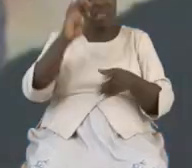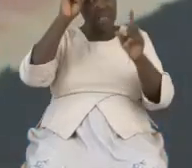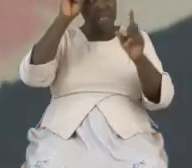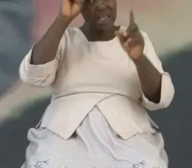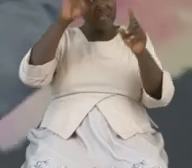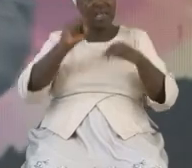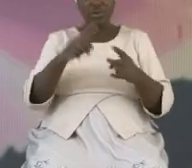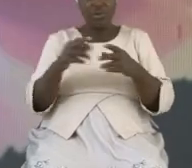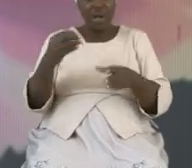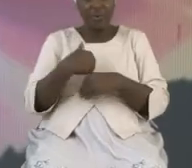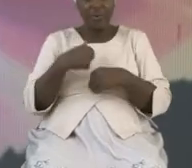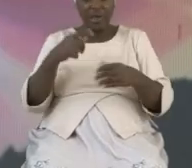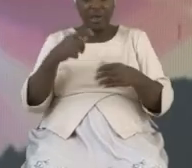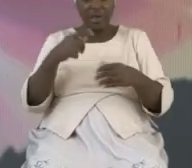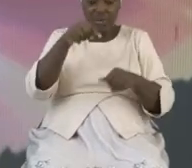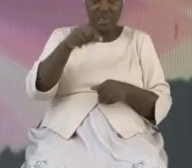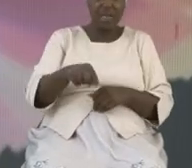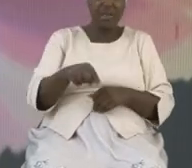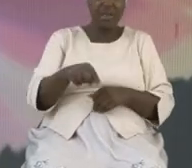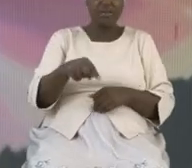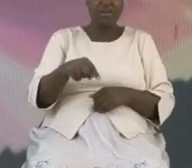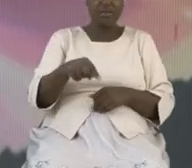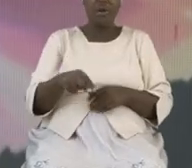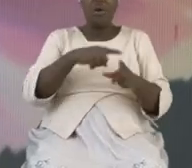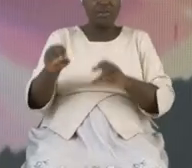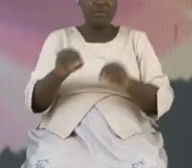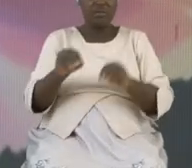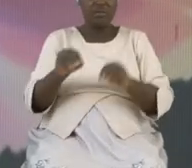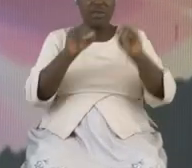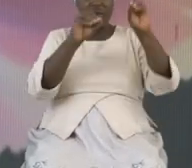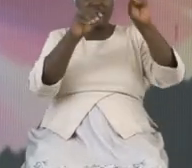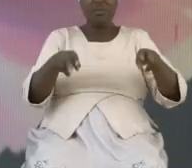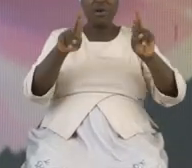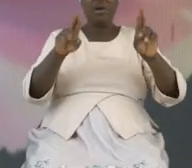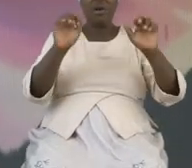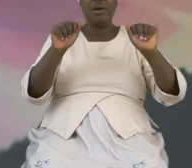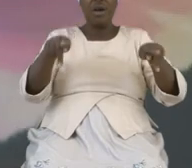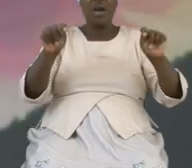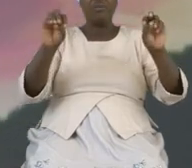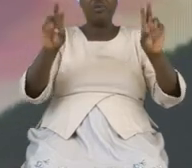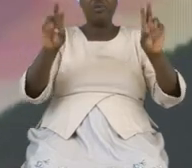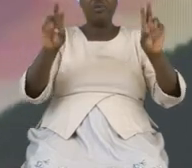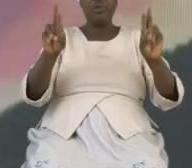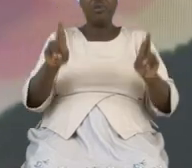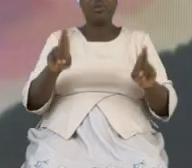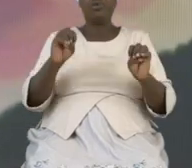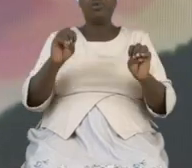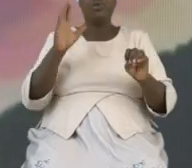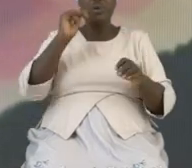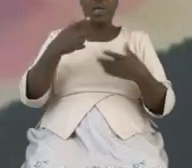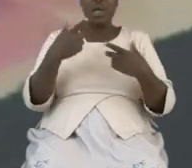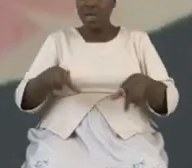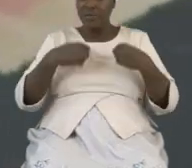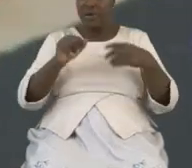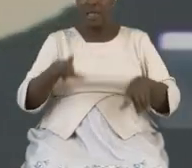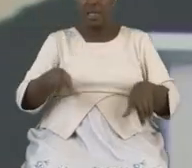pull you down when the rapture will happen. If you can live like Christ and talk like Christ and be crucified with